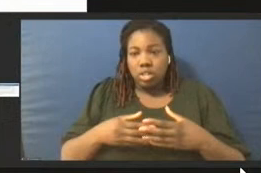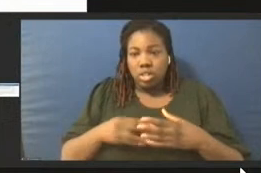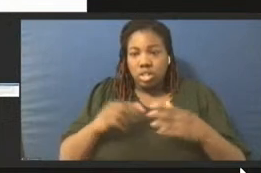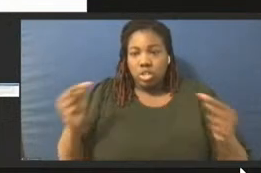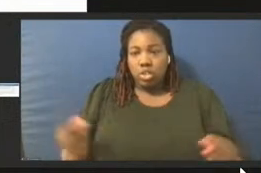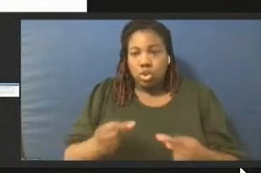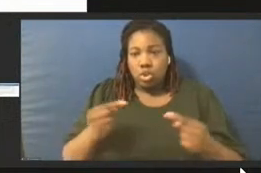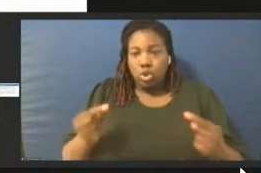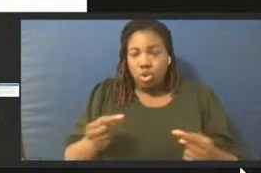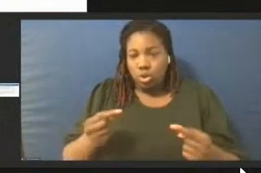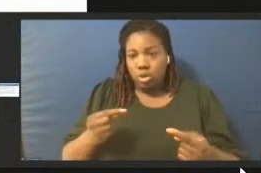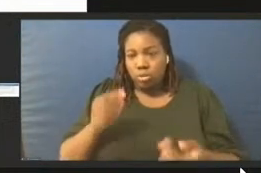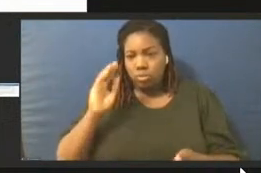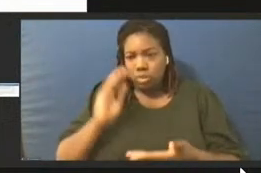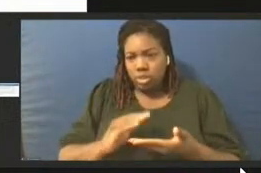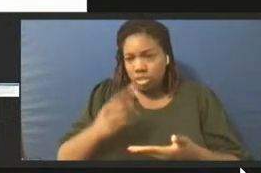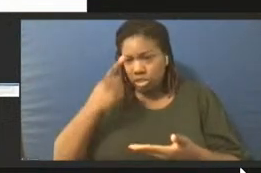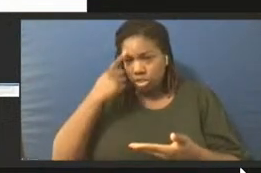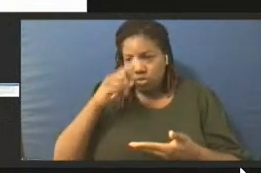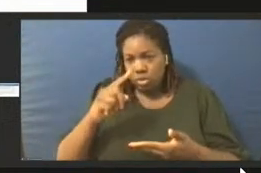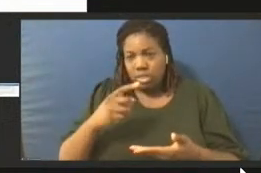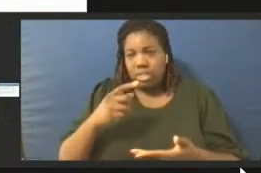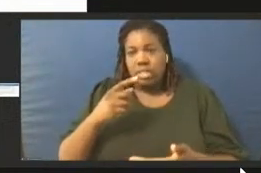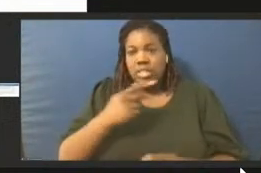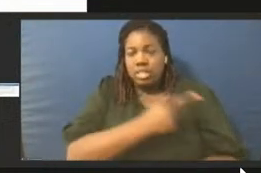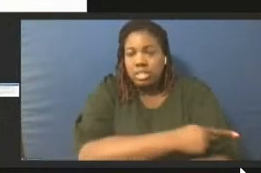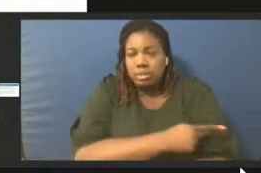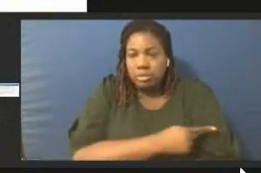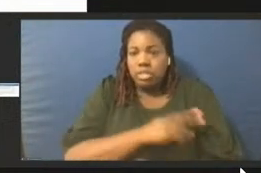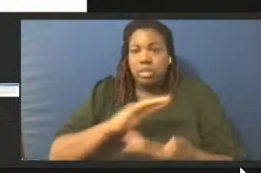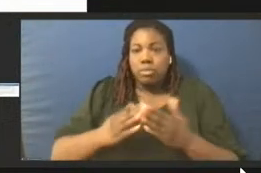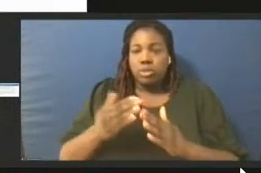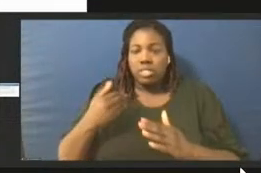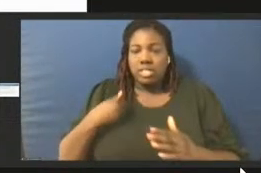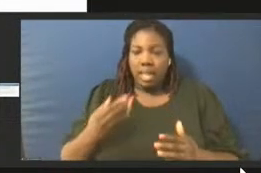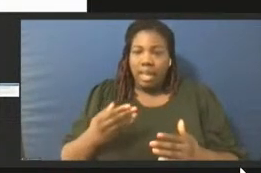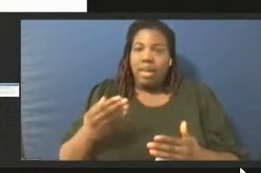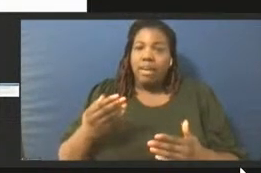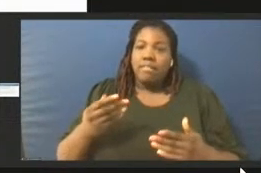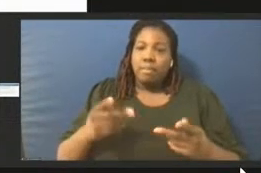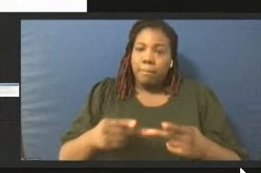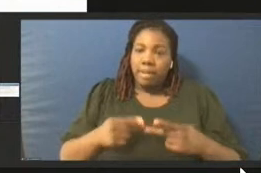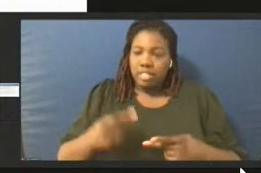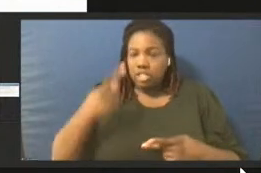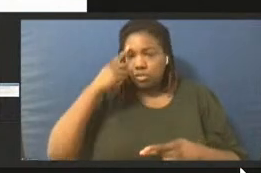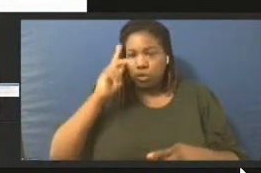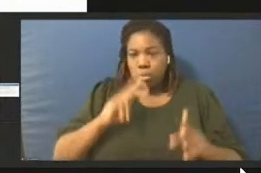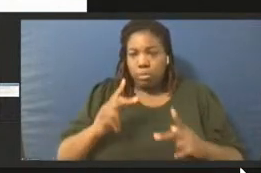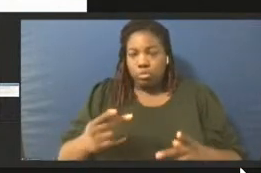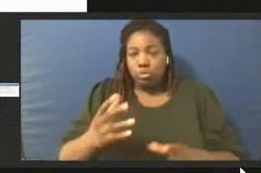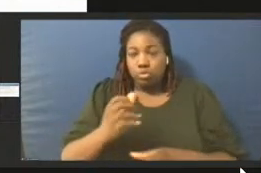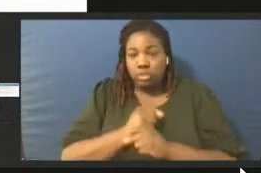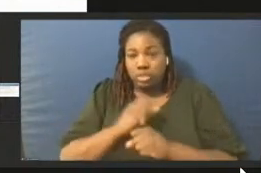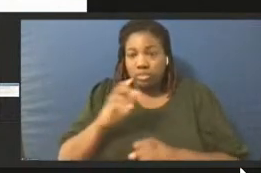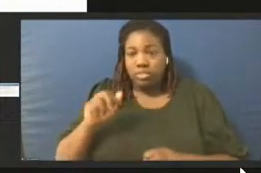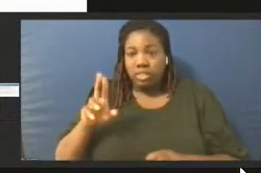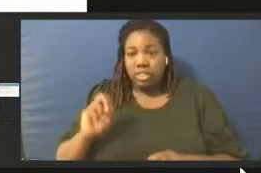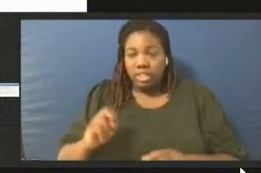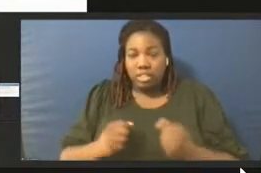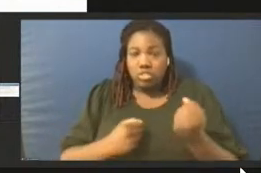these patients, for communities to have places for these people to be able to receive care, receive treatment, and receive